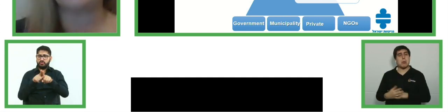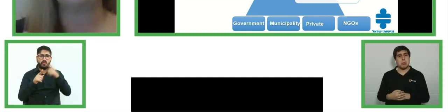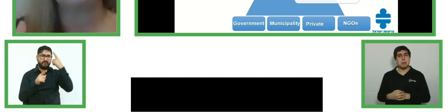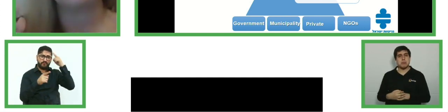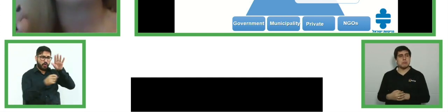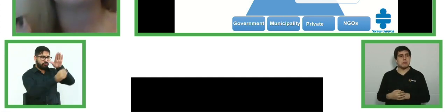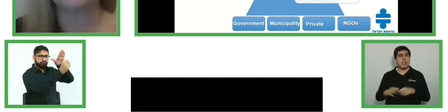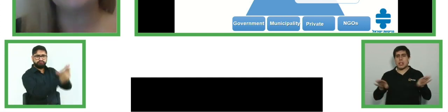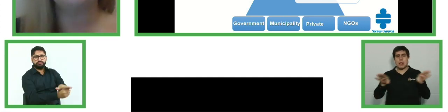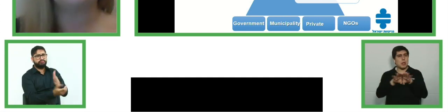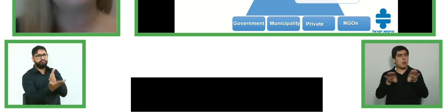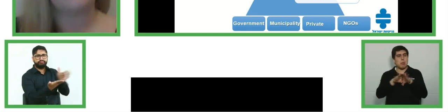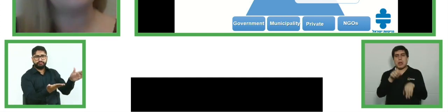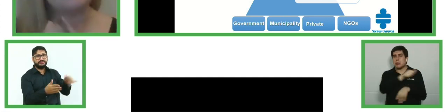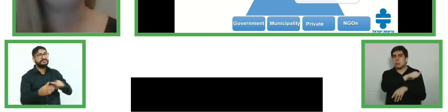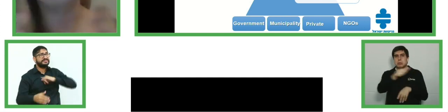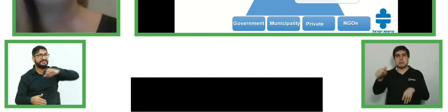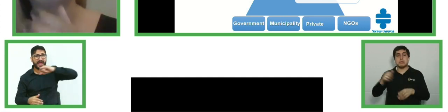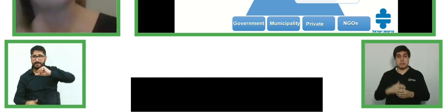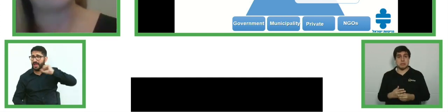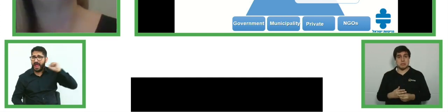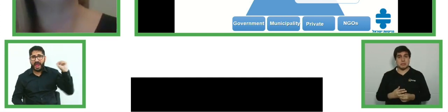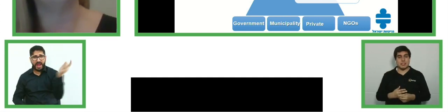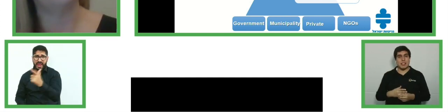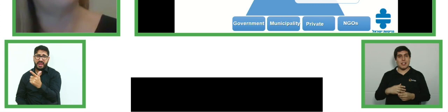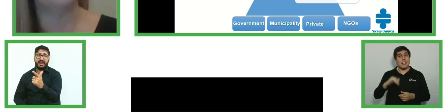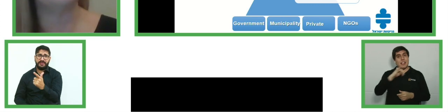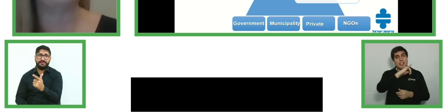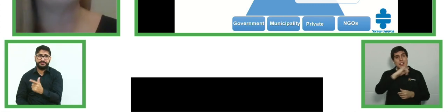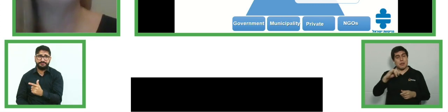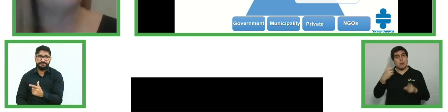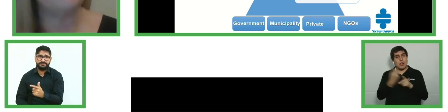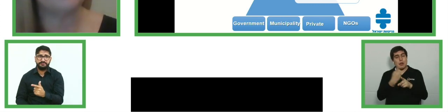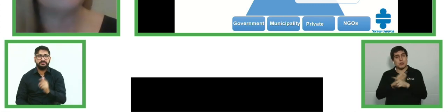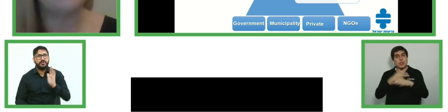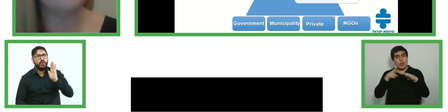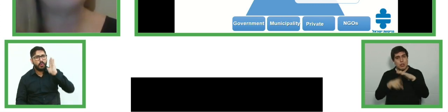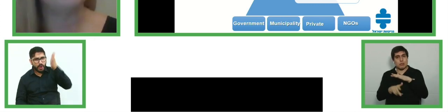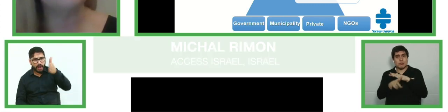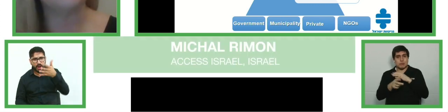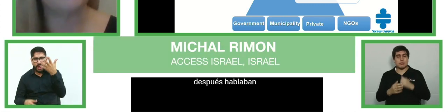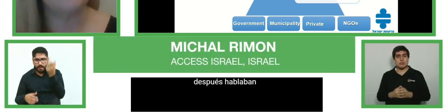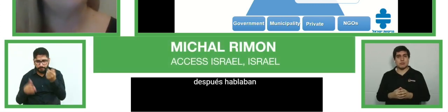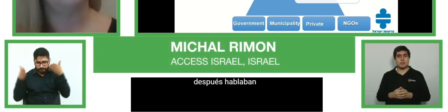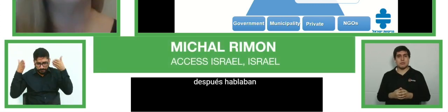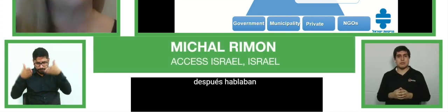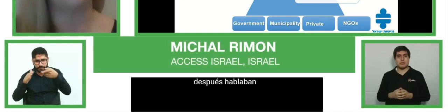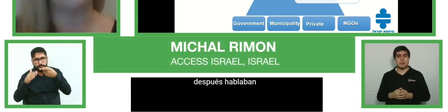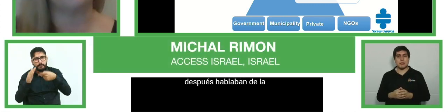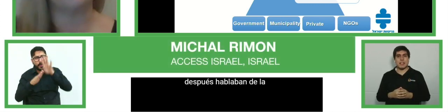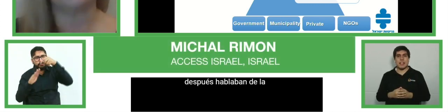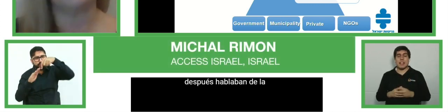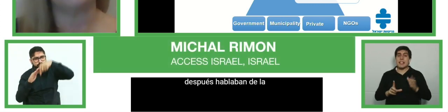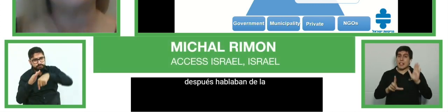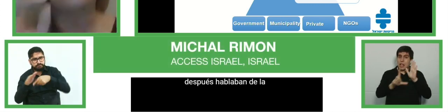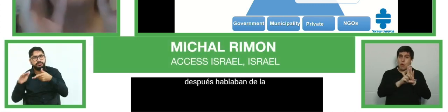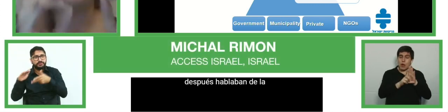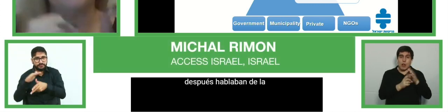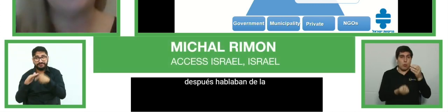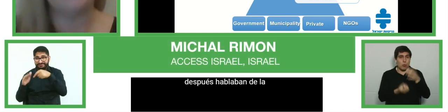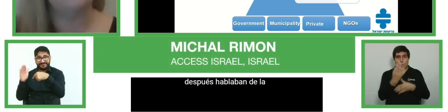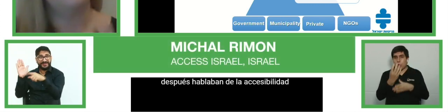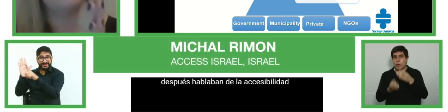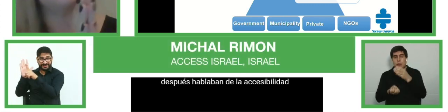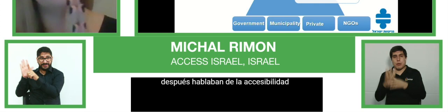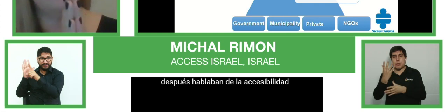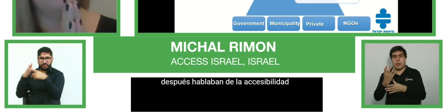to set regulations in their ministry in order to make sure the fine-tuning that whatever is under the control